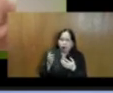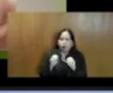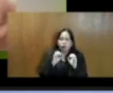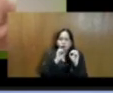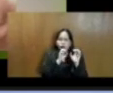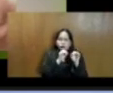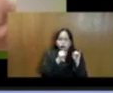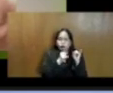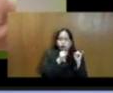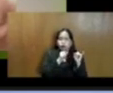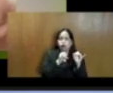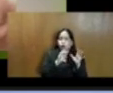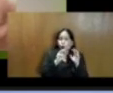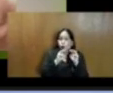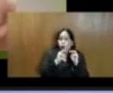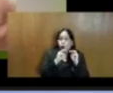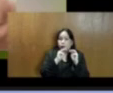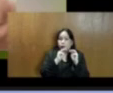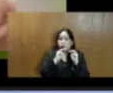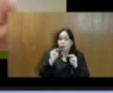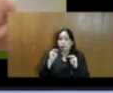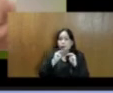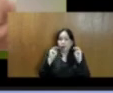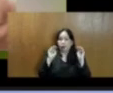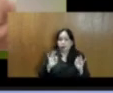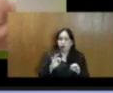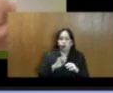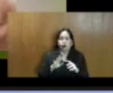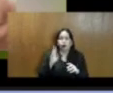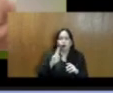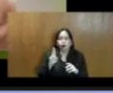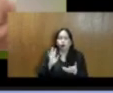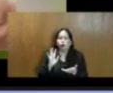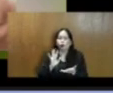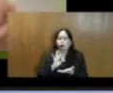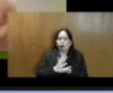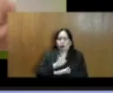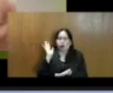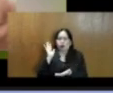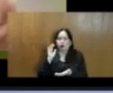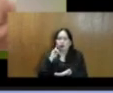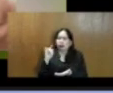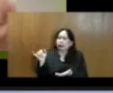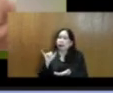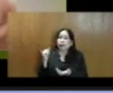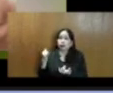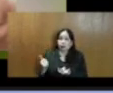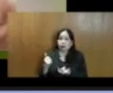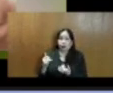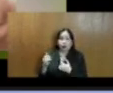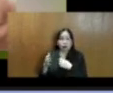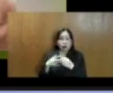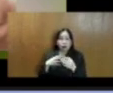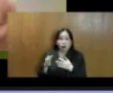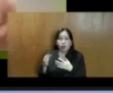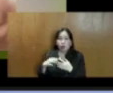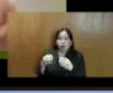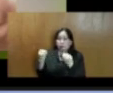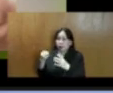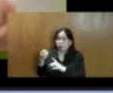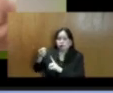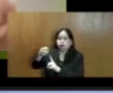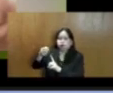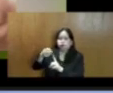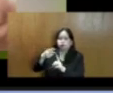mainframe, because using mainframe is very, very expensive. So I think it's going to be similar to us. Even if we have all of these automated